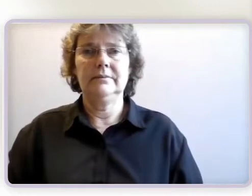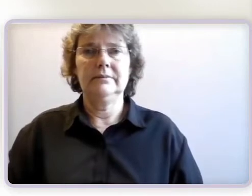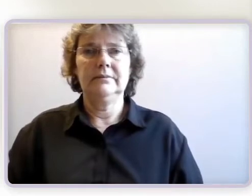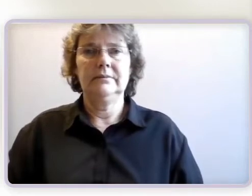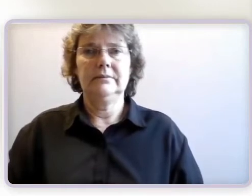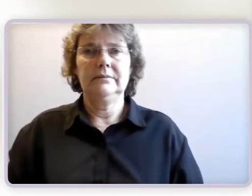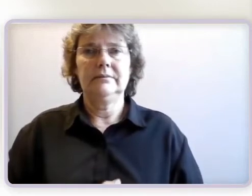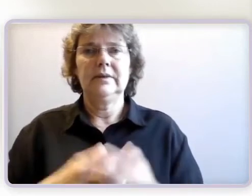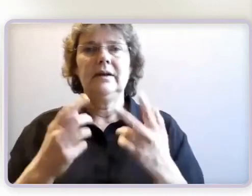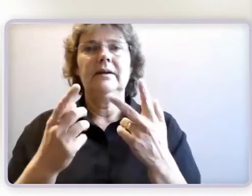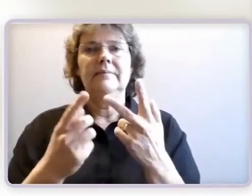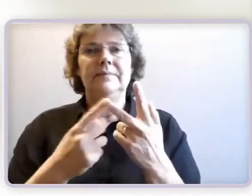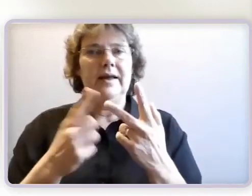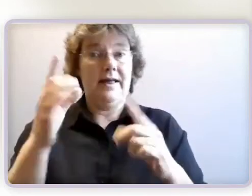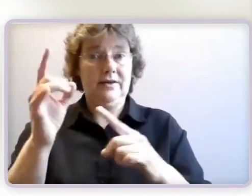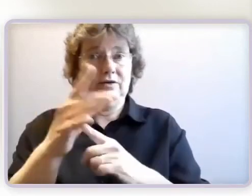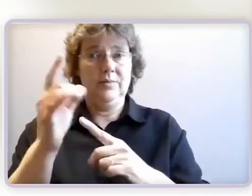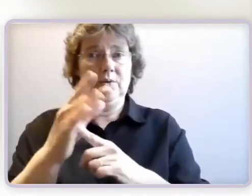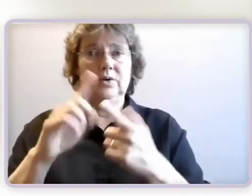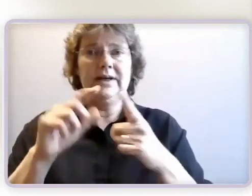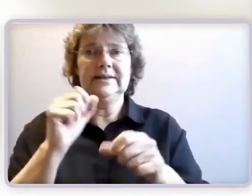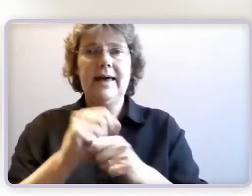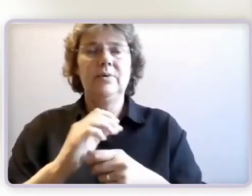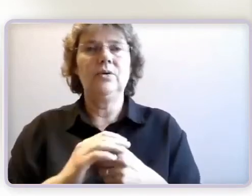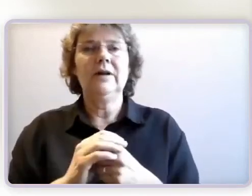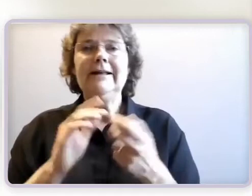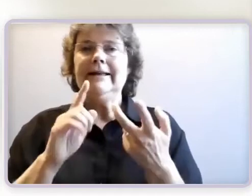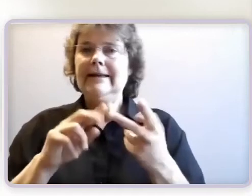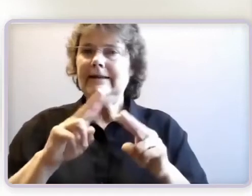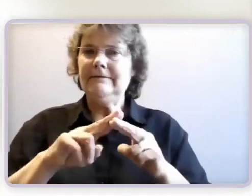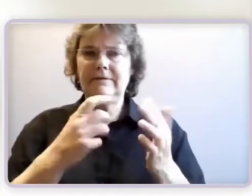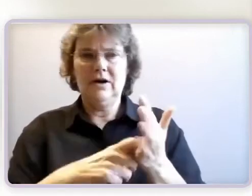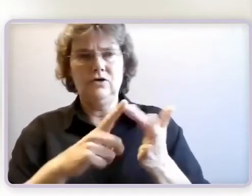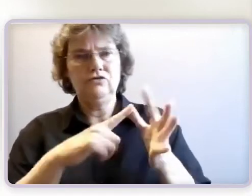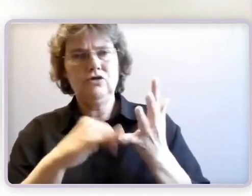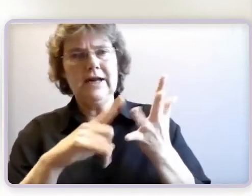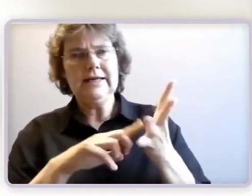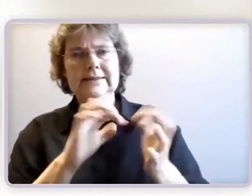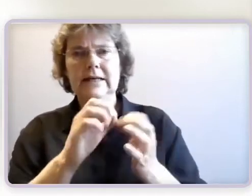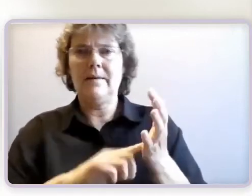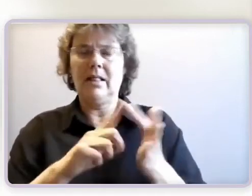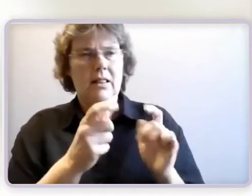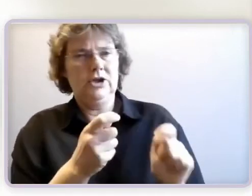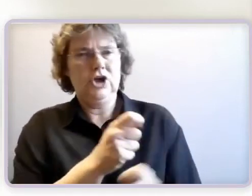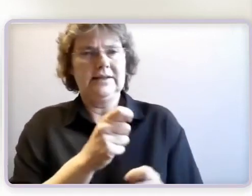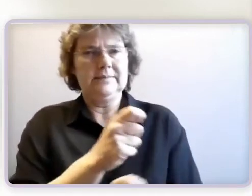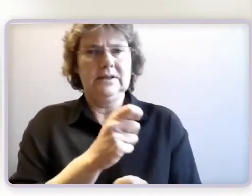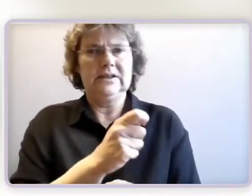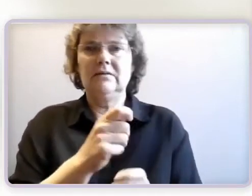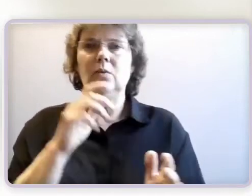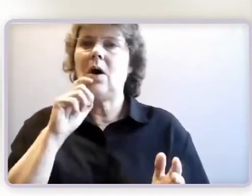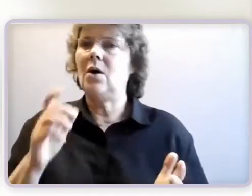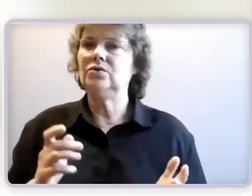Another important example is if reasonable adjustments are not made where they should have been made to make sure people